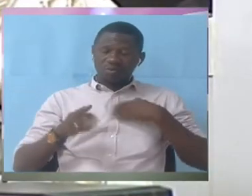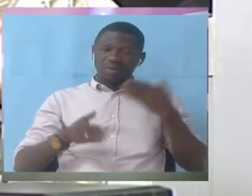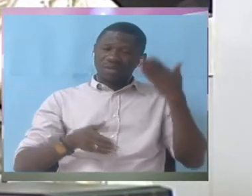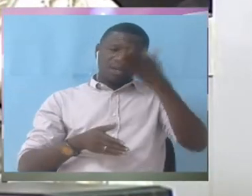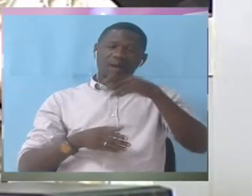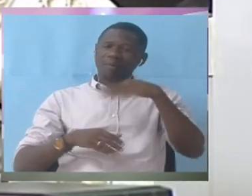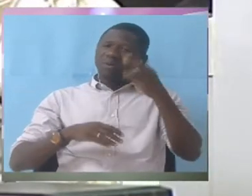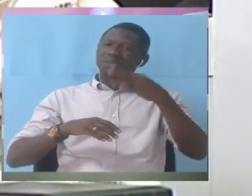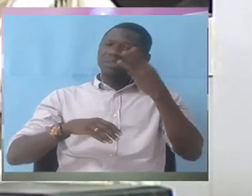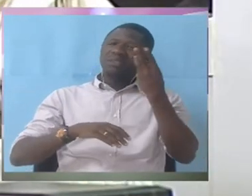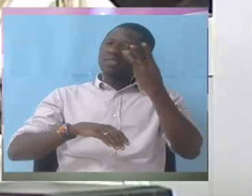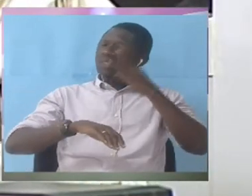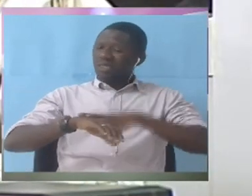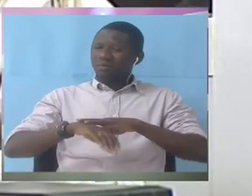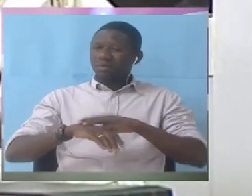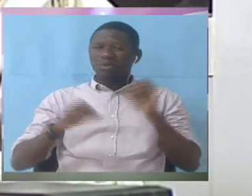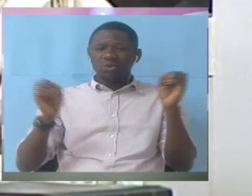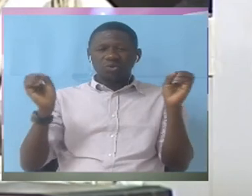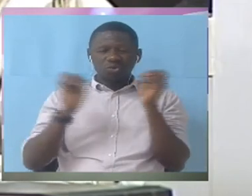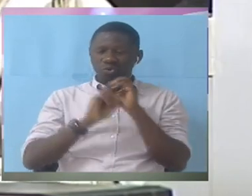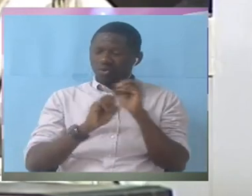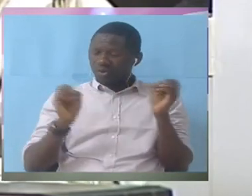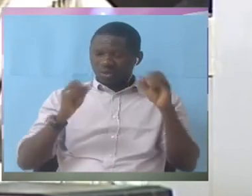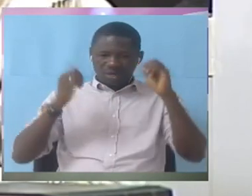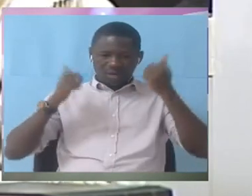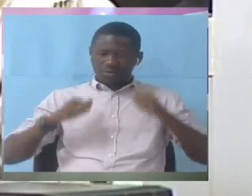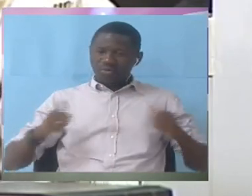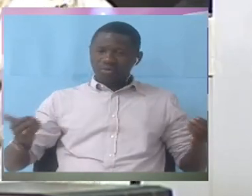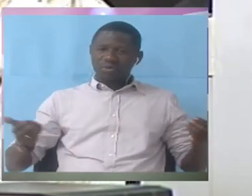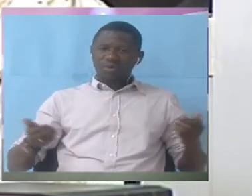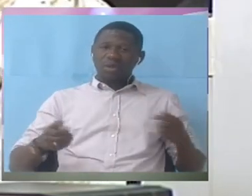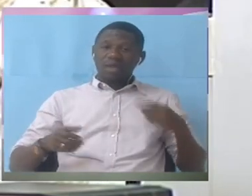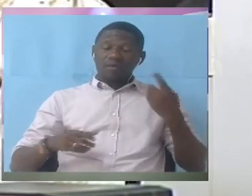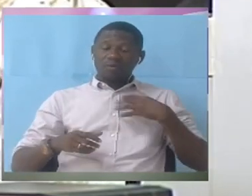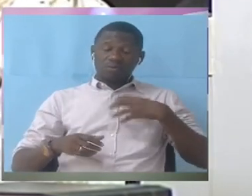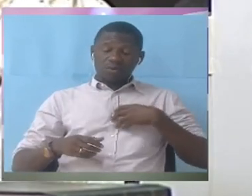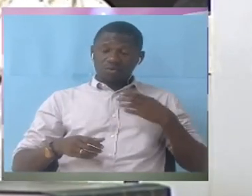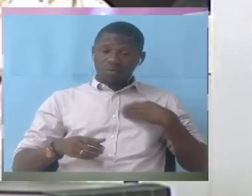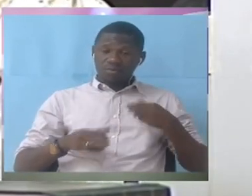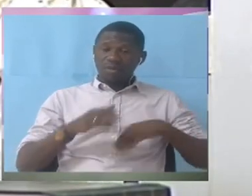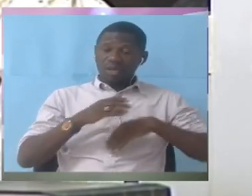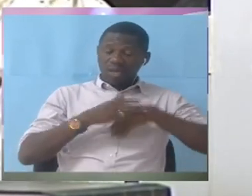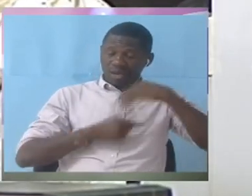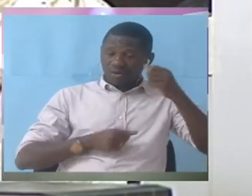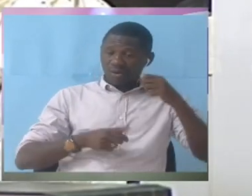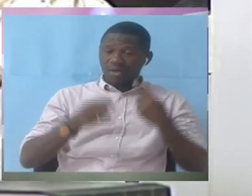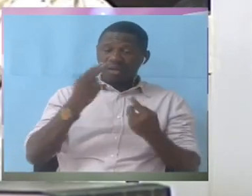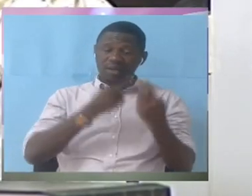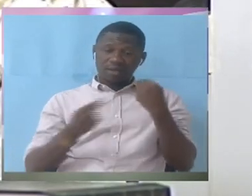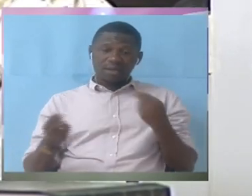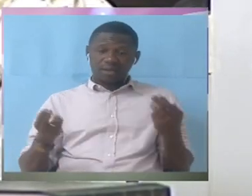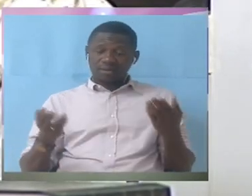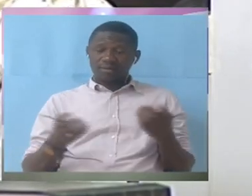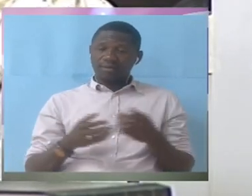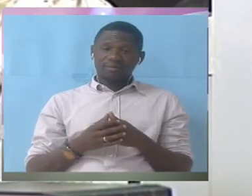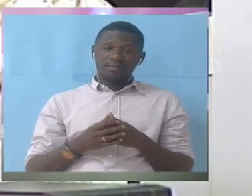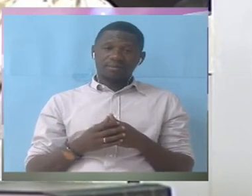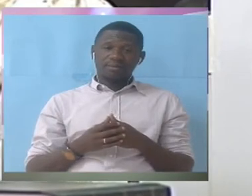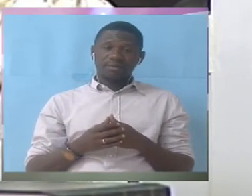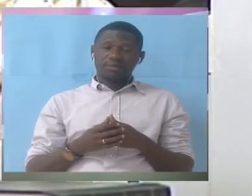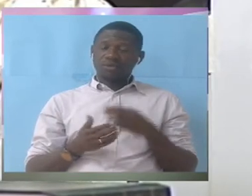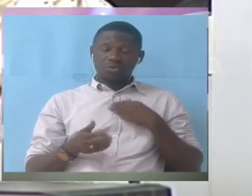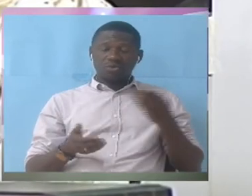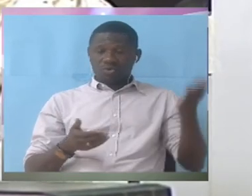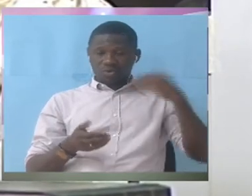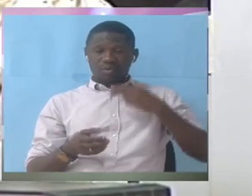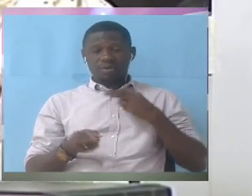nga wax mbiri até ñu ci wali soldar ga yobu ngeen ñu fa ñetti yoon. If you want to come get me out again, bo len bugge ñewat nak pour gene ma fi, you'll come and